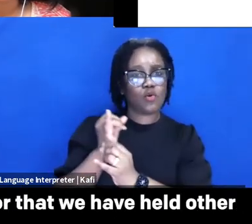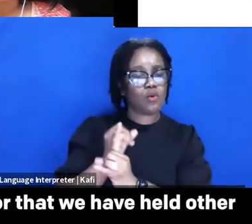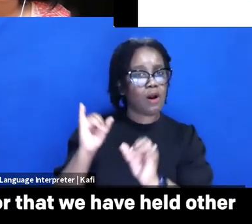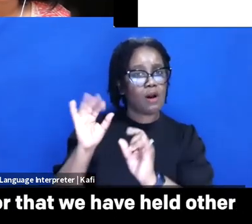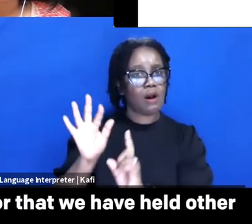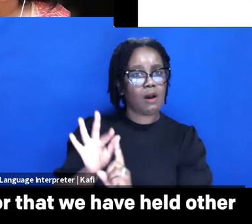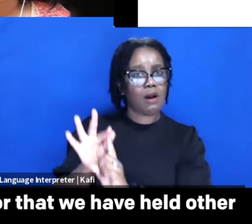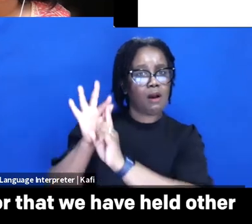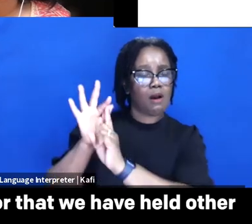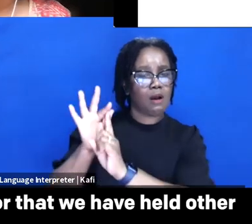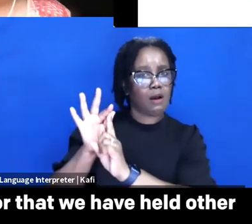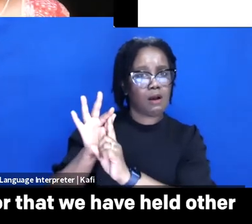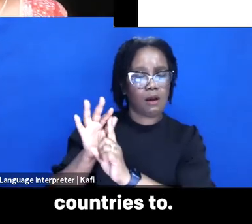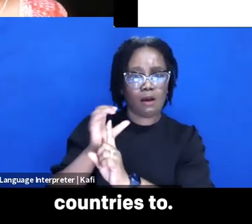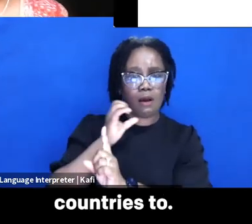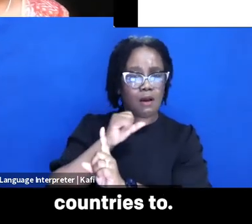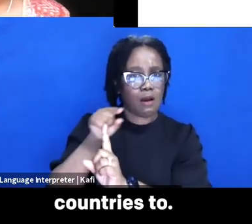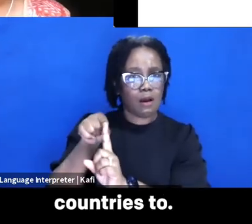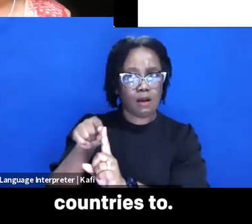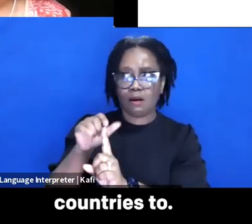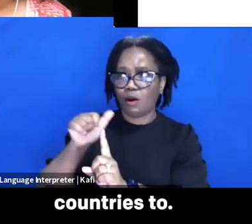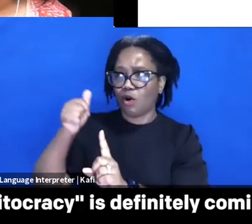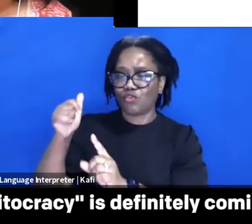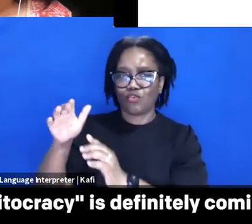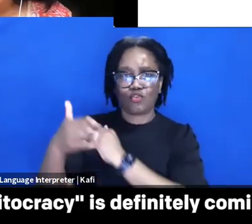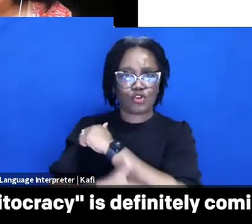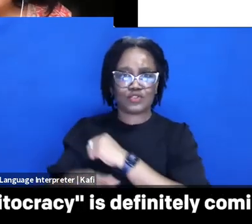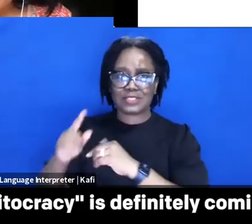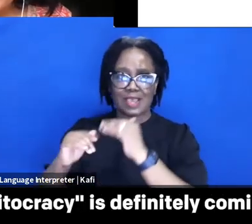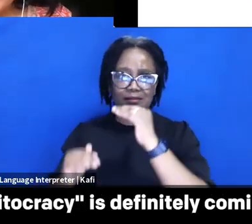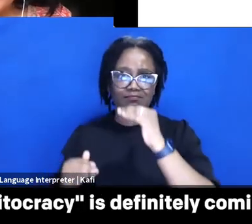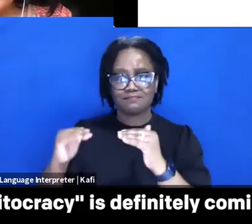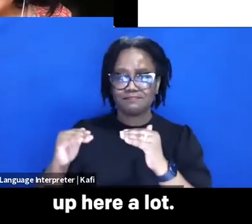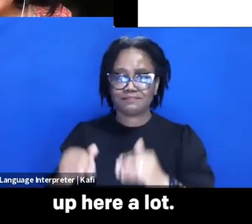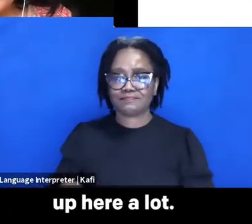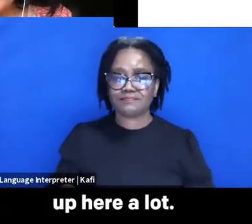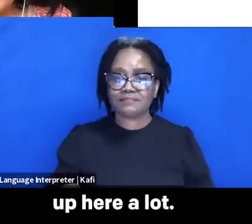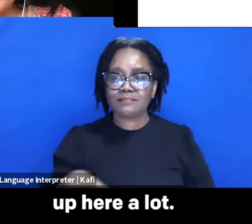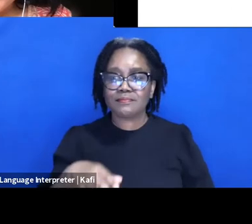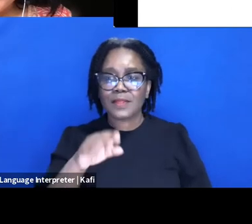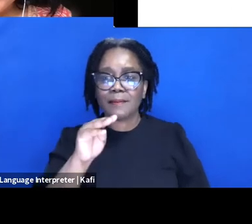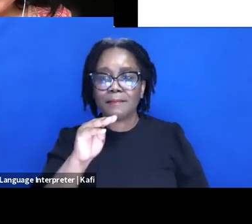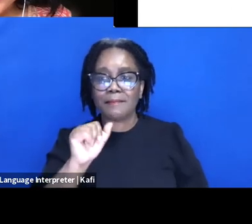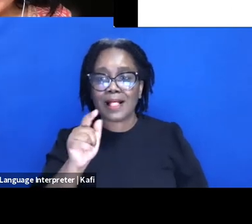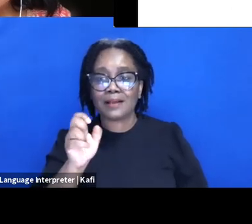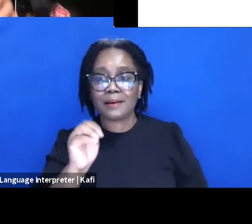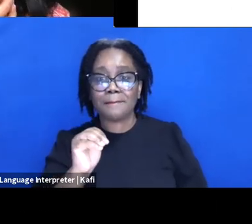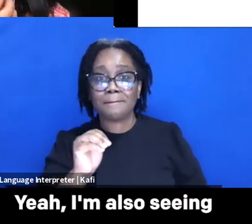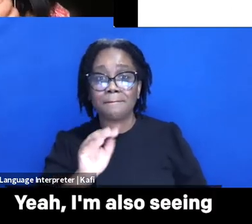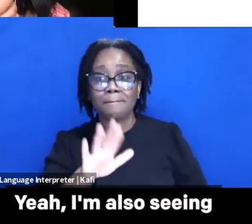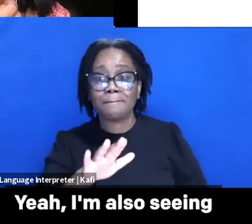countries, or that we have held other countries to. Meritocracy is definitely coming up here a lot. You strike up, please.